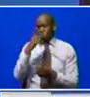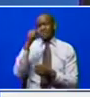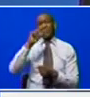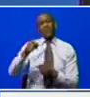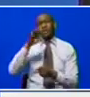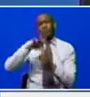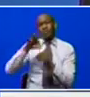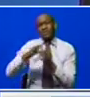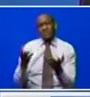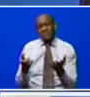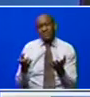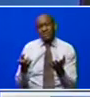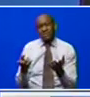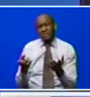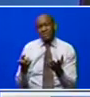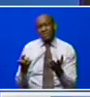votes thereabouts.